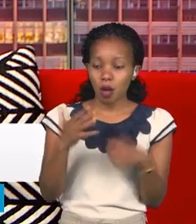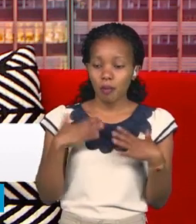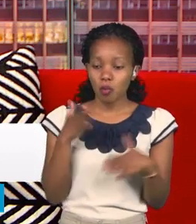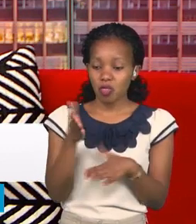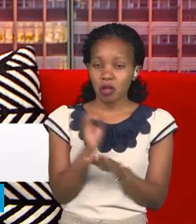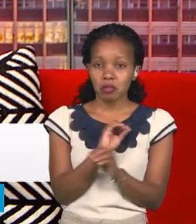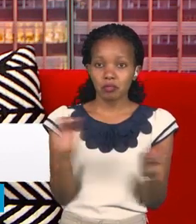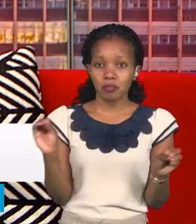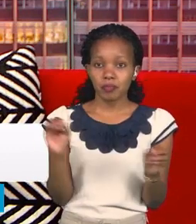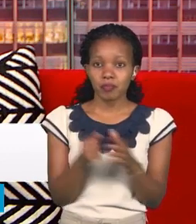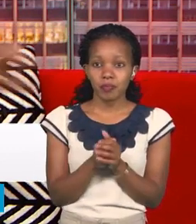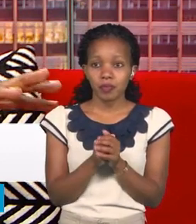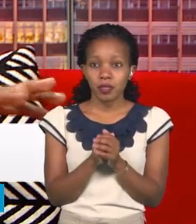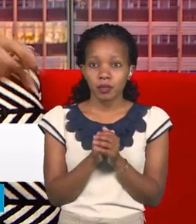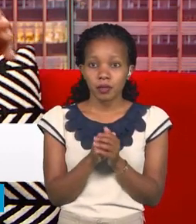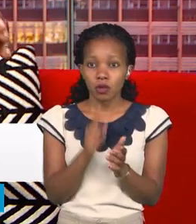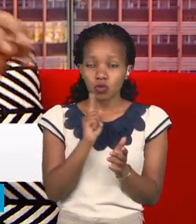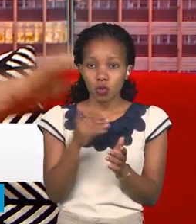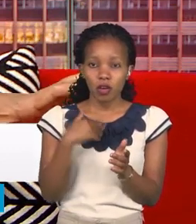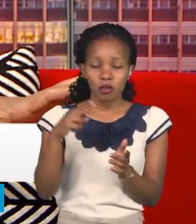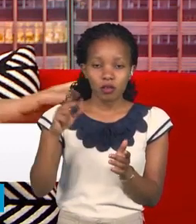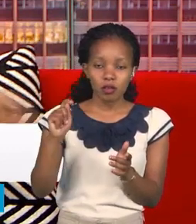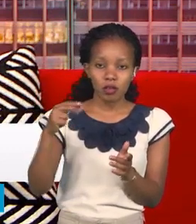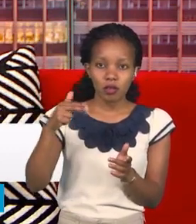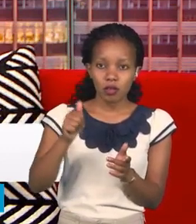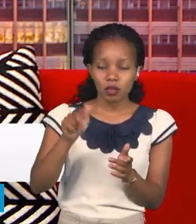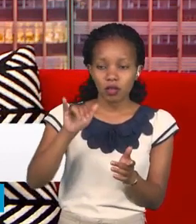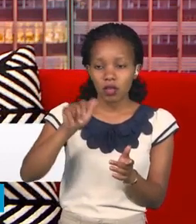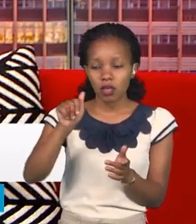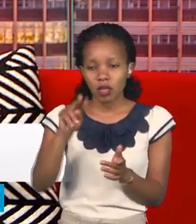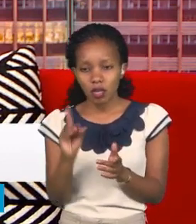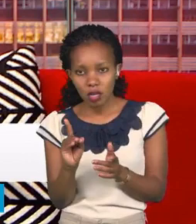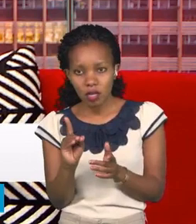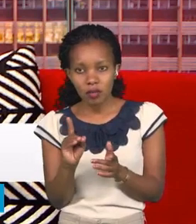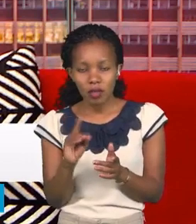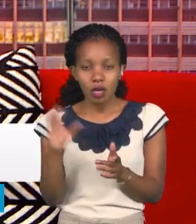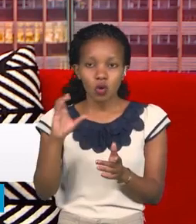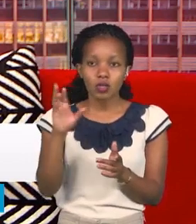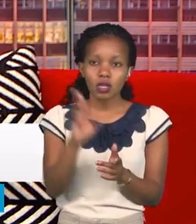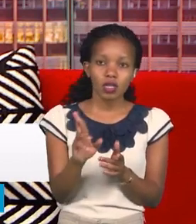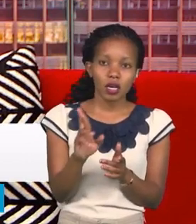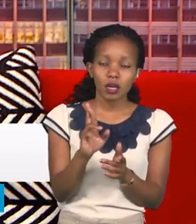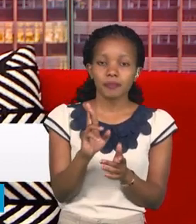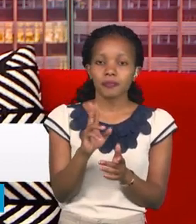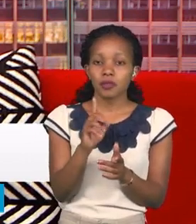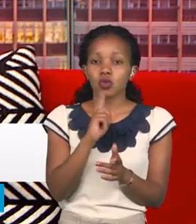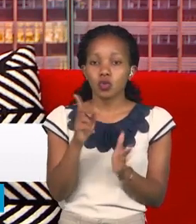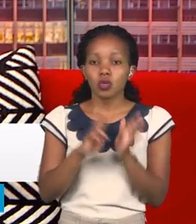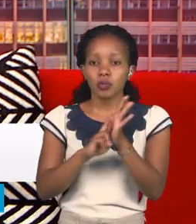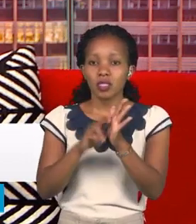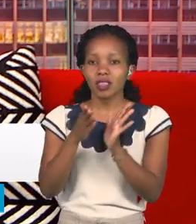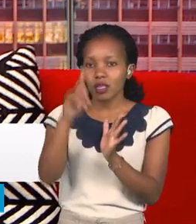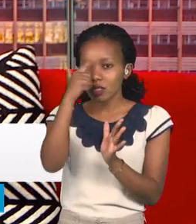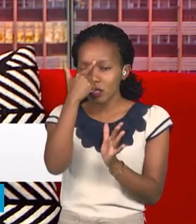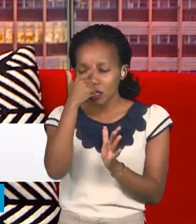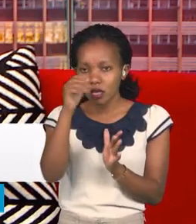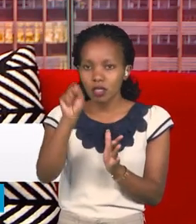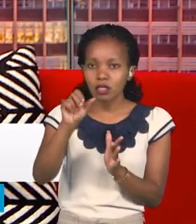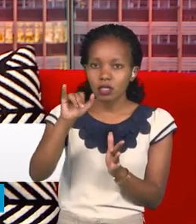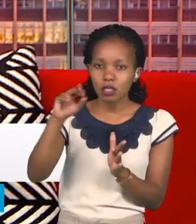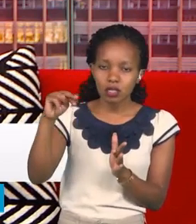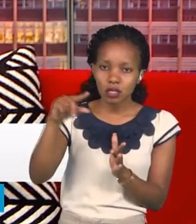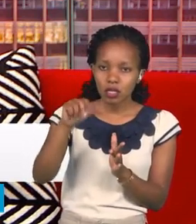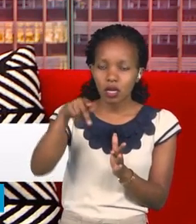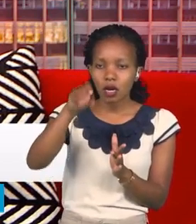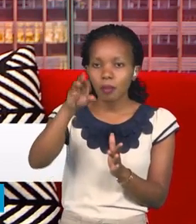have your Thailand, Costa Rica, the country they present as a pavilion, India, Singapore.